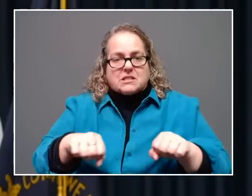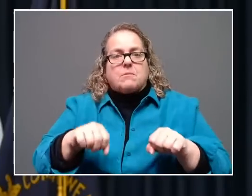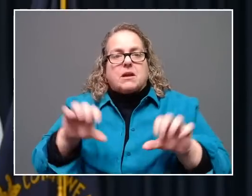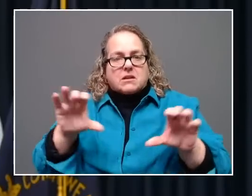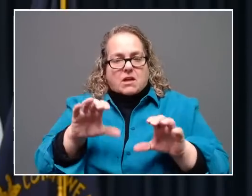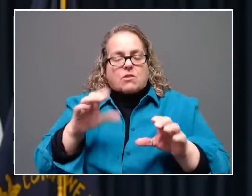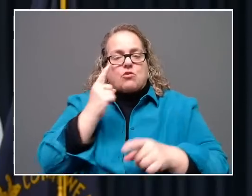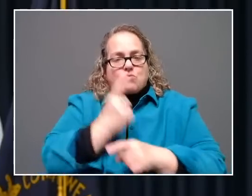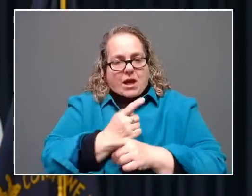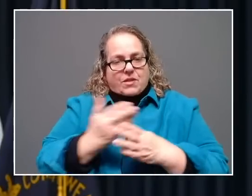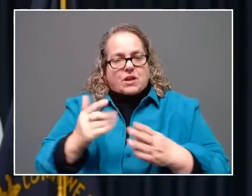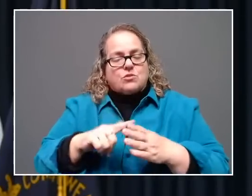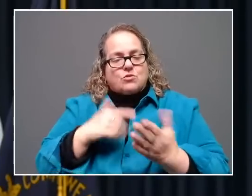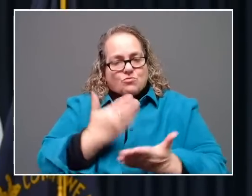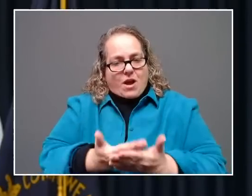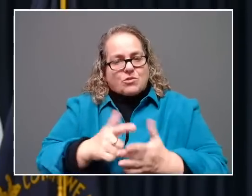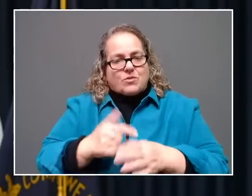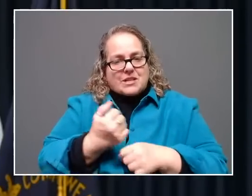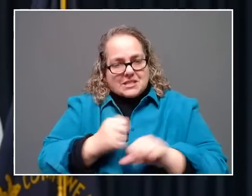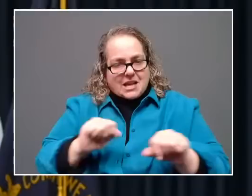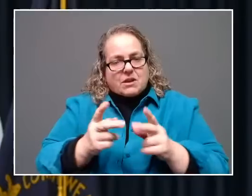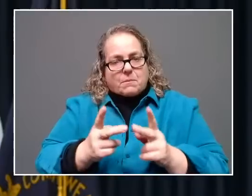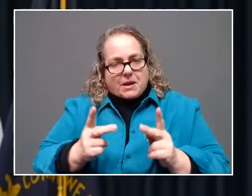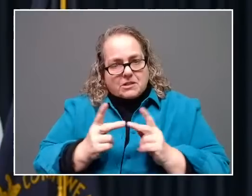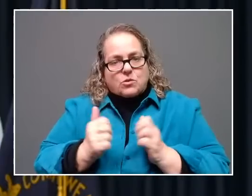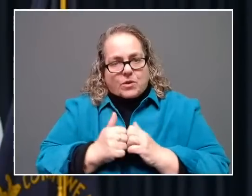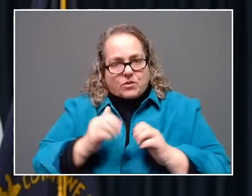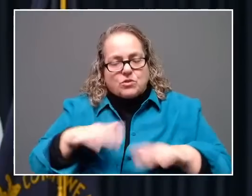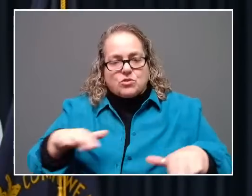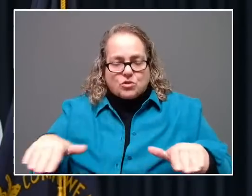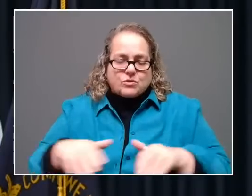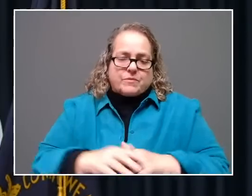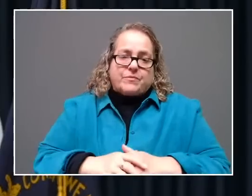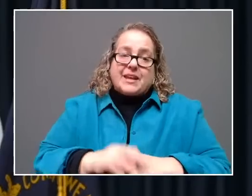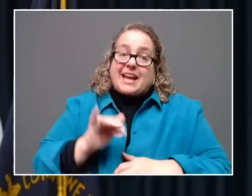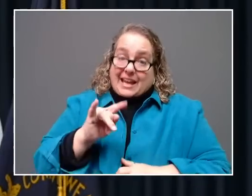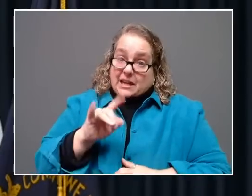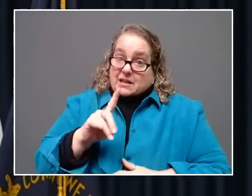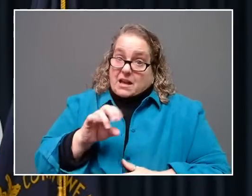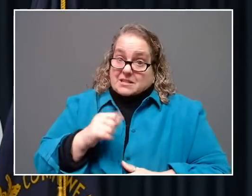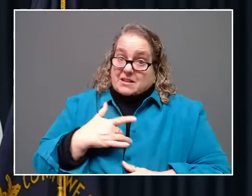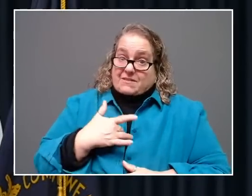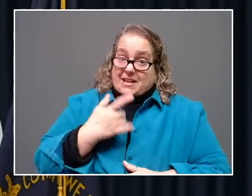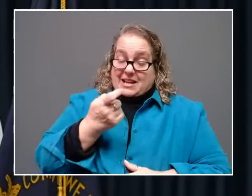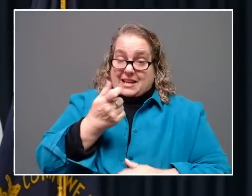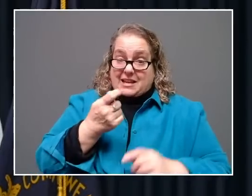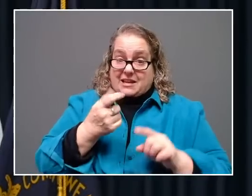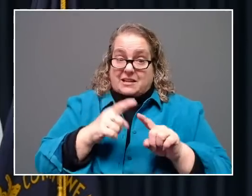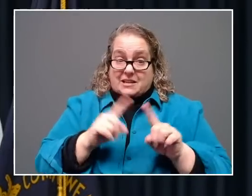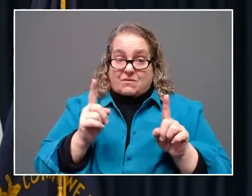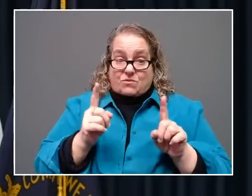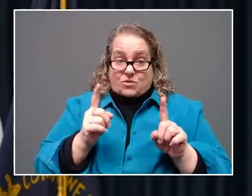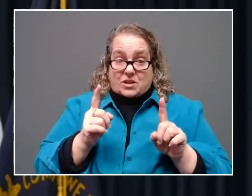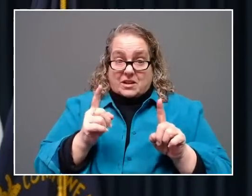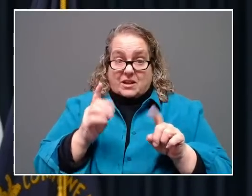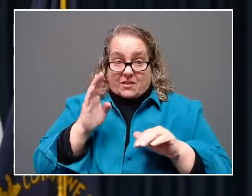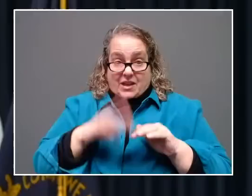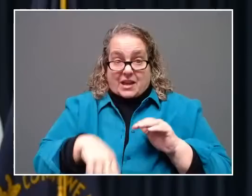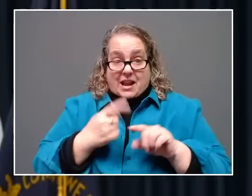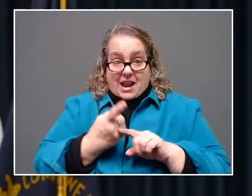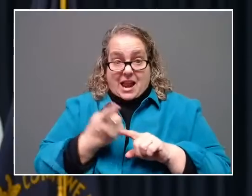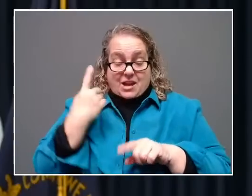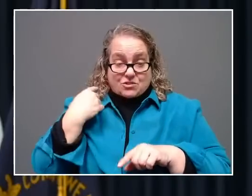place with those children. It does feel a little bit different than last year when we